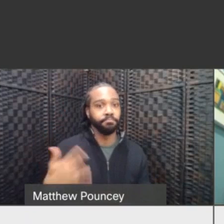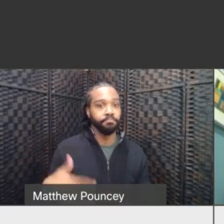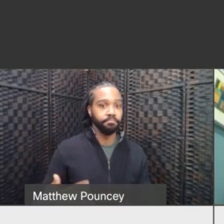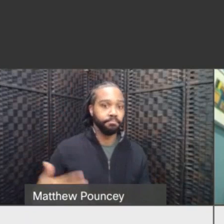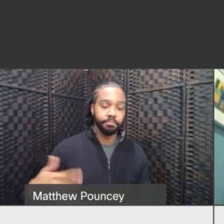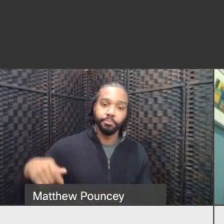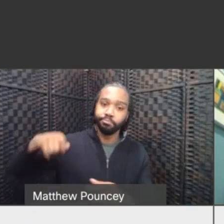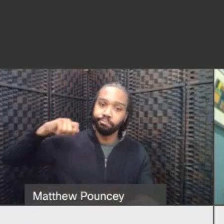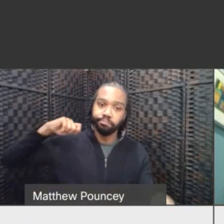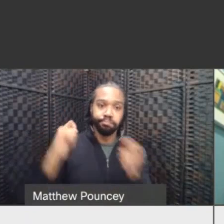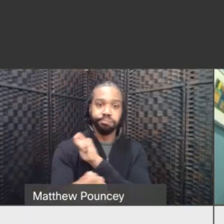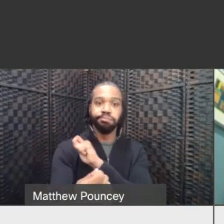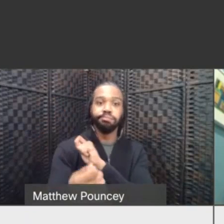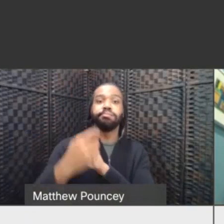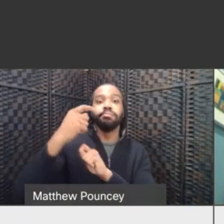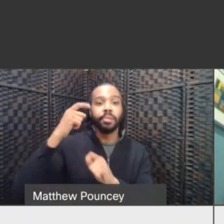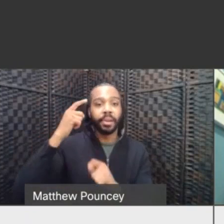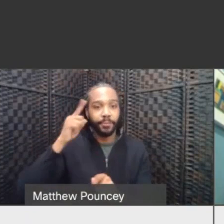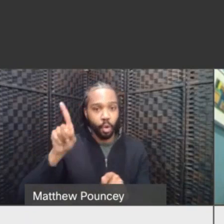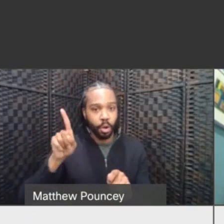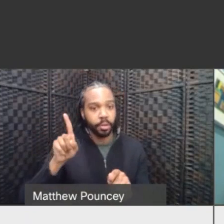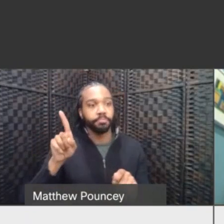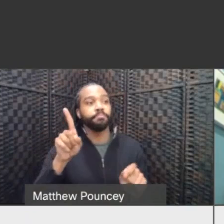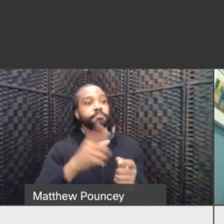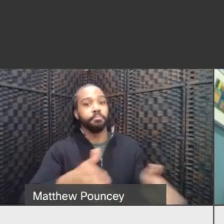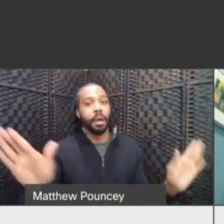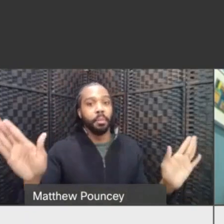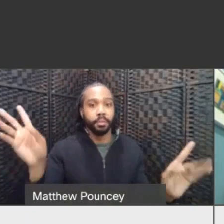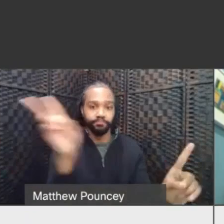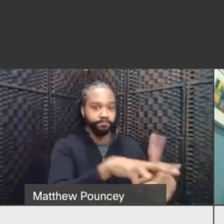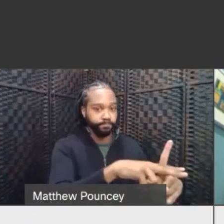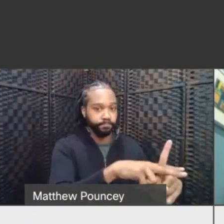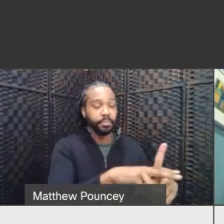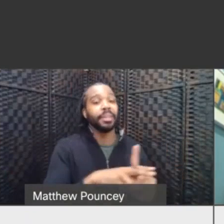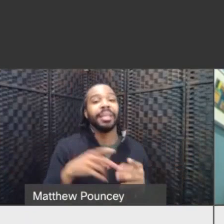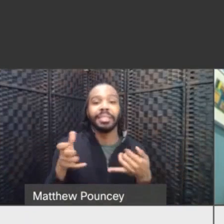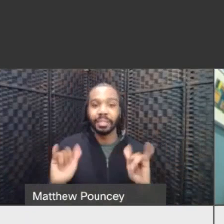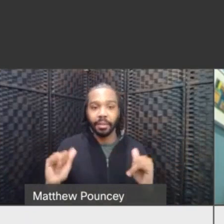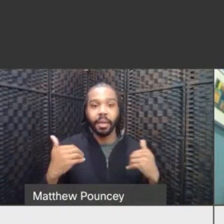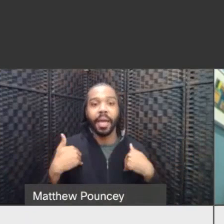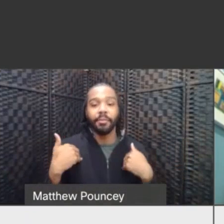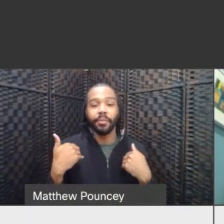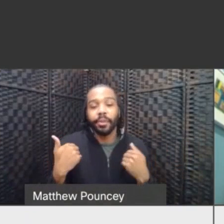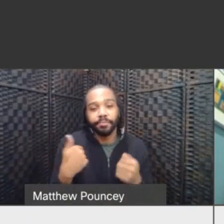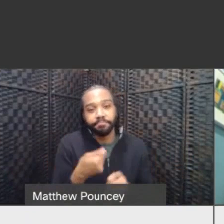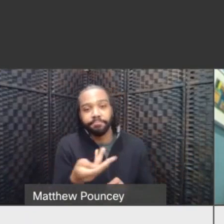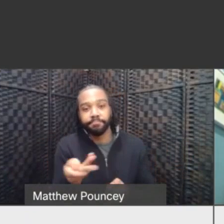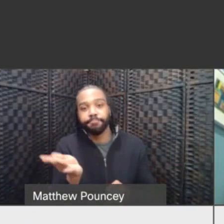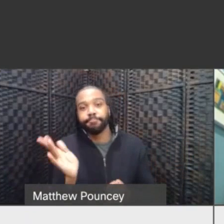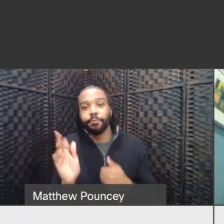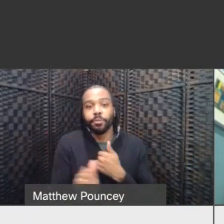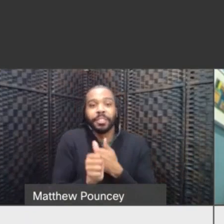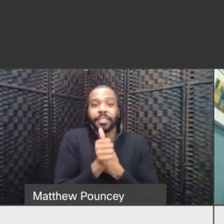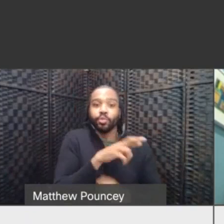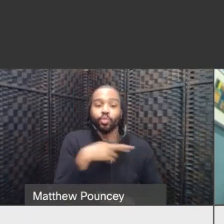to recommendations for the public, there is still some risk involved, and that is why, even though after 5 days there's